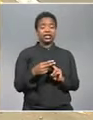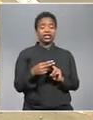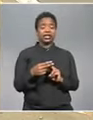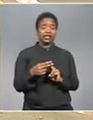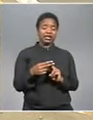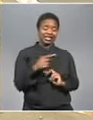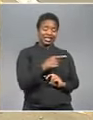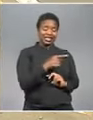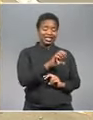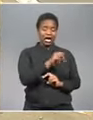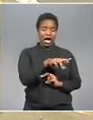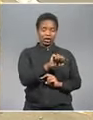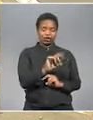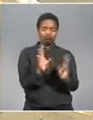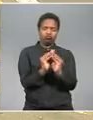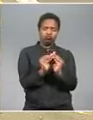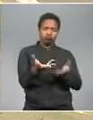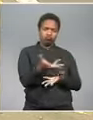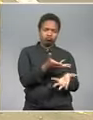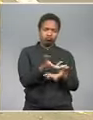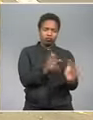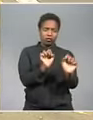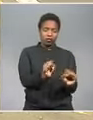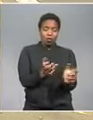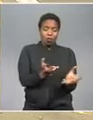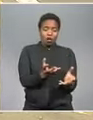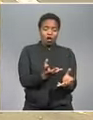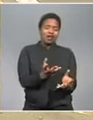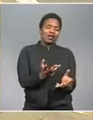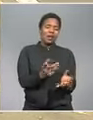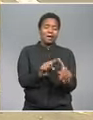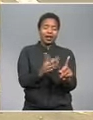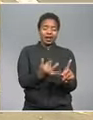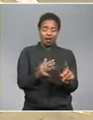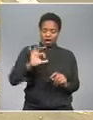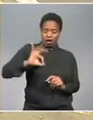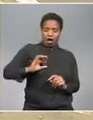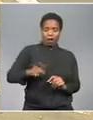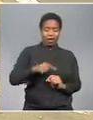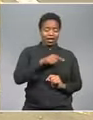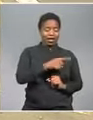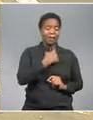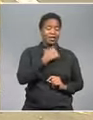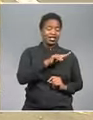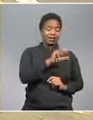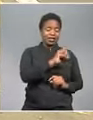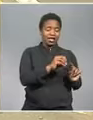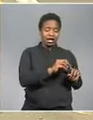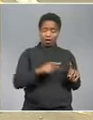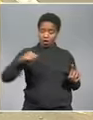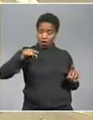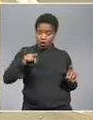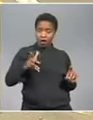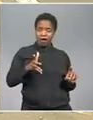two-day strike when they meet on Friday evening. At the center of the dispute is the terms of the wage offer. Workers are prepared to accept